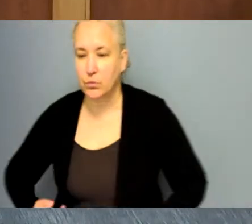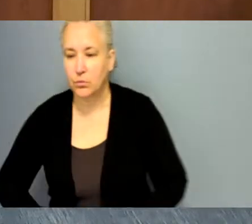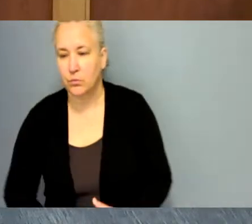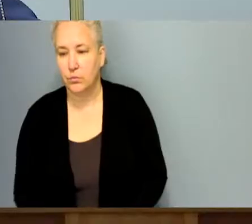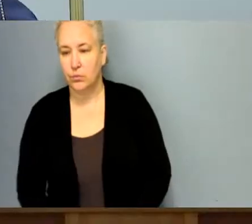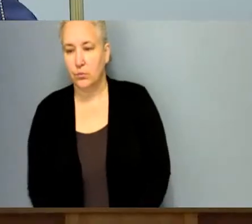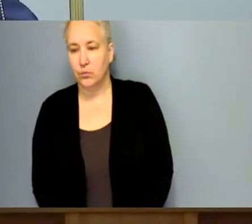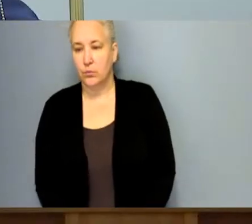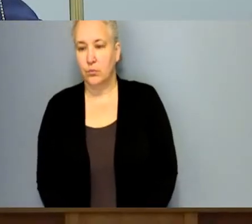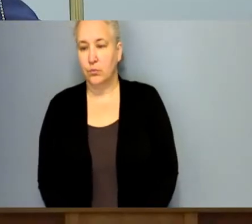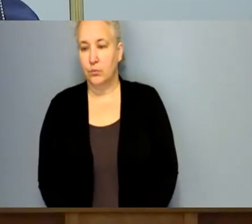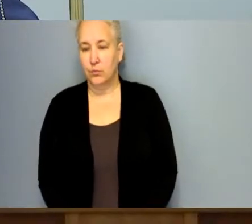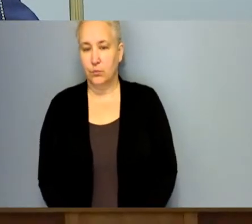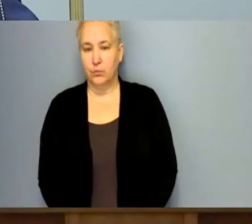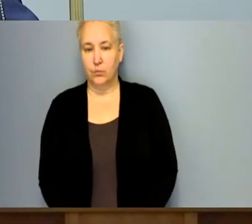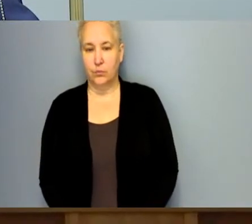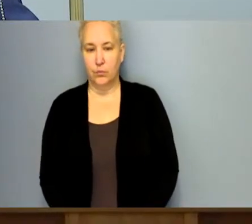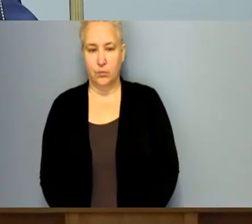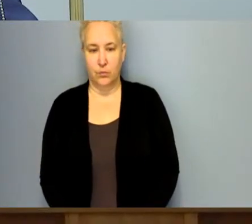Liz Yels.